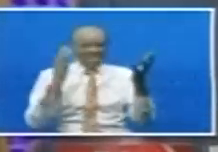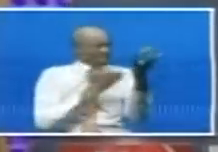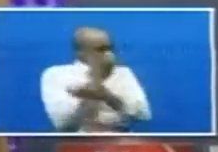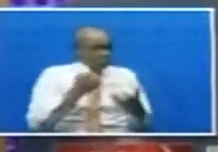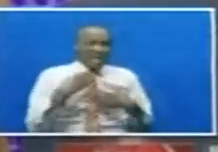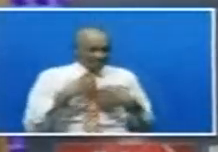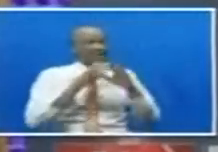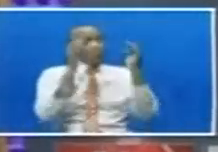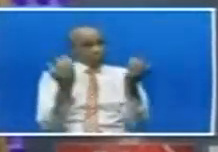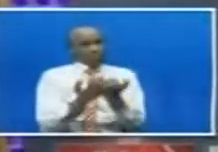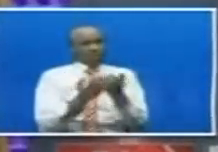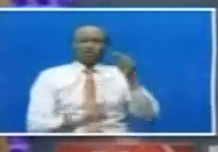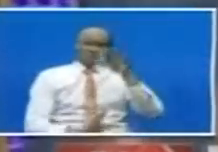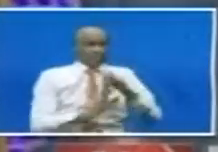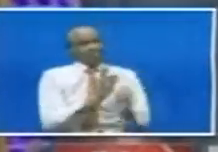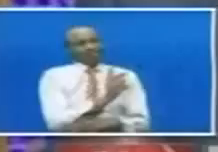this world.